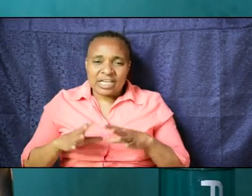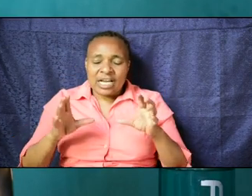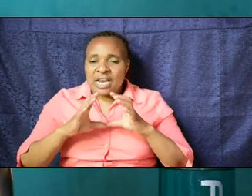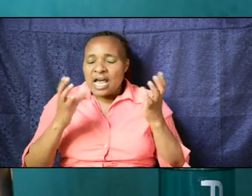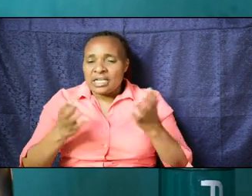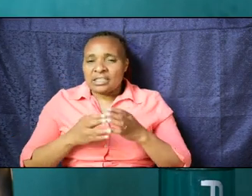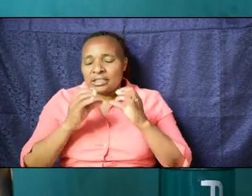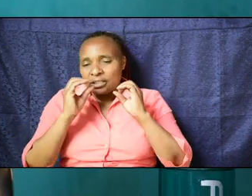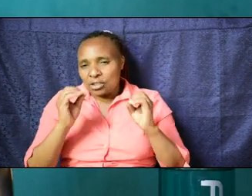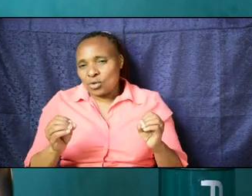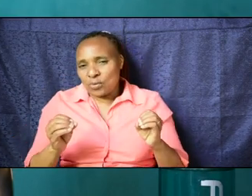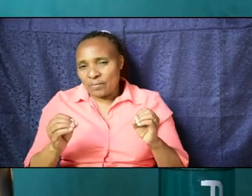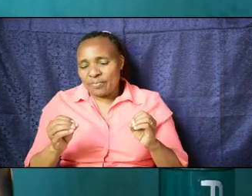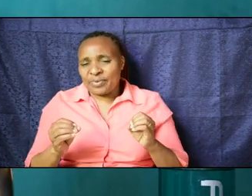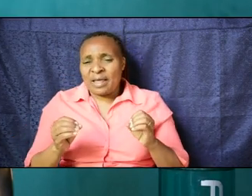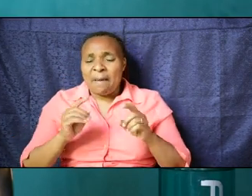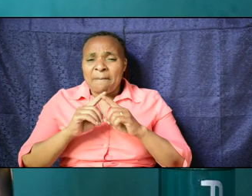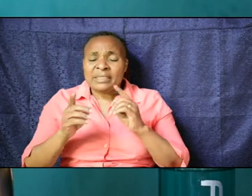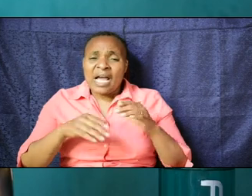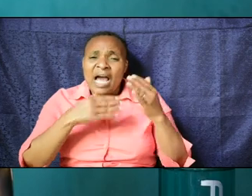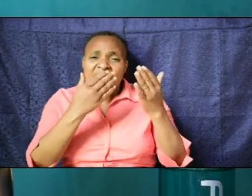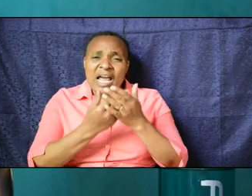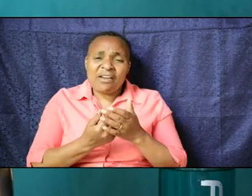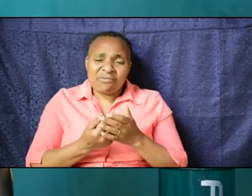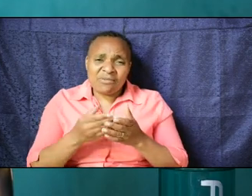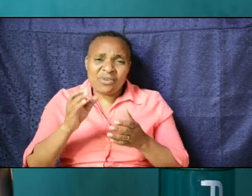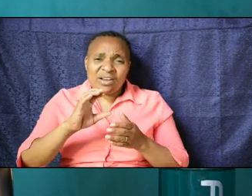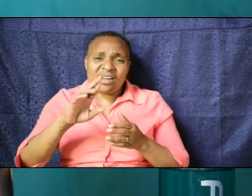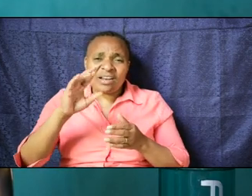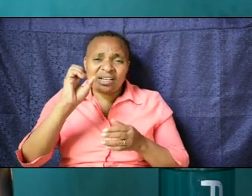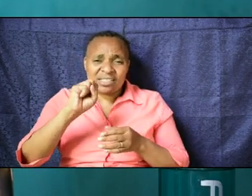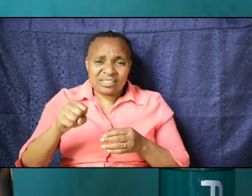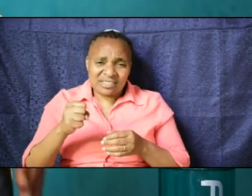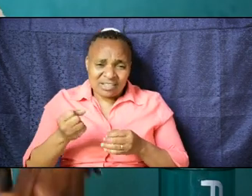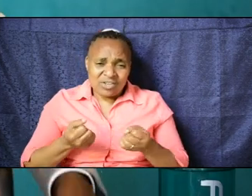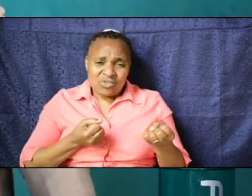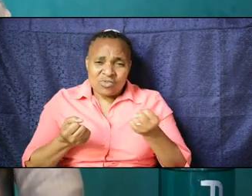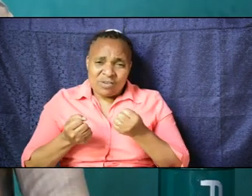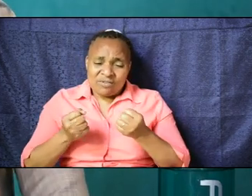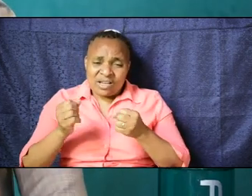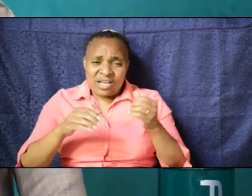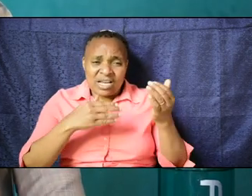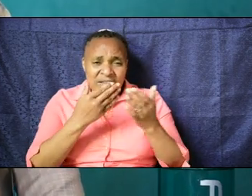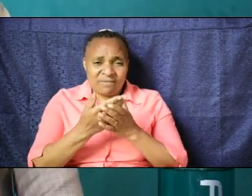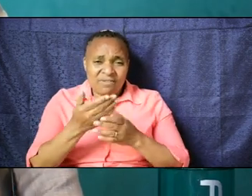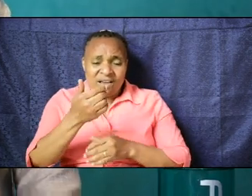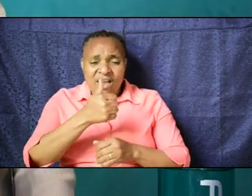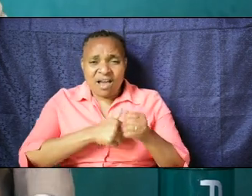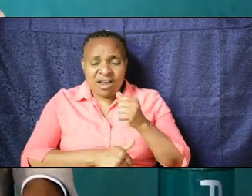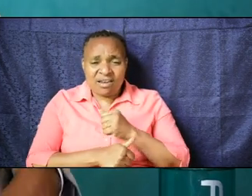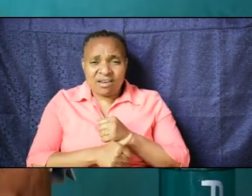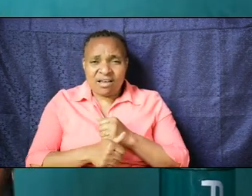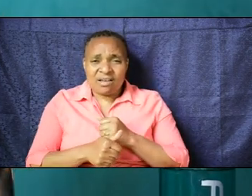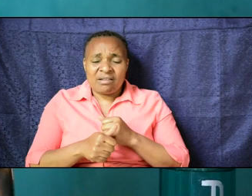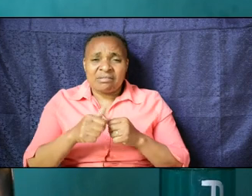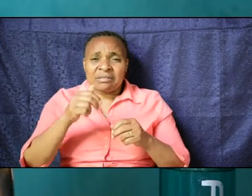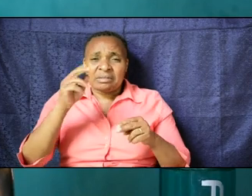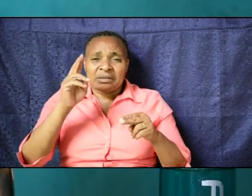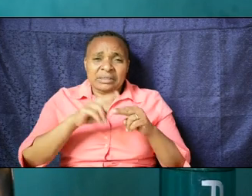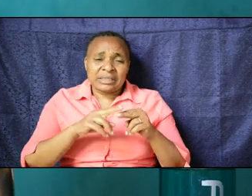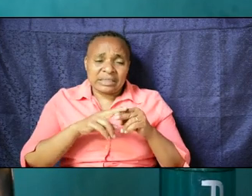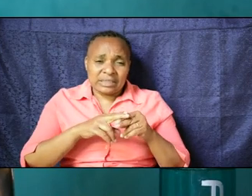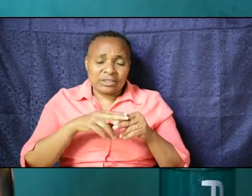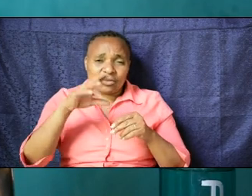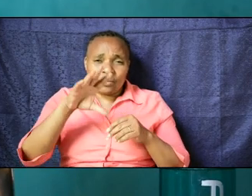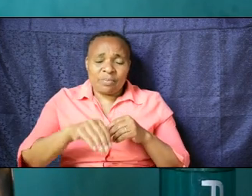class. And once they arrive, Chris was the one who was driving the car. He just reaches under his car seat to pick his wallet as he's going